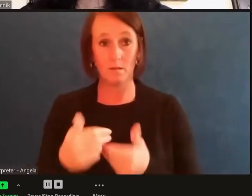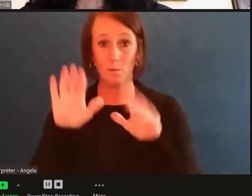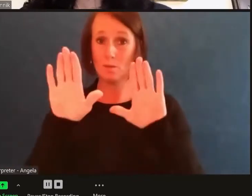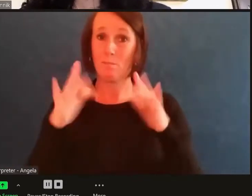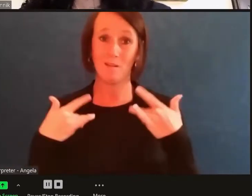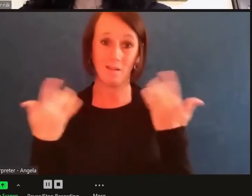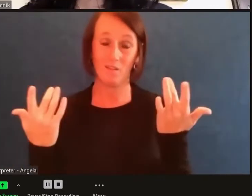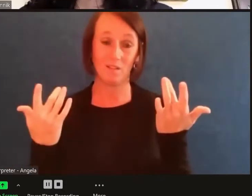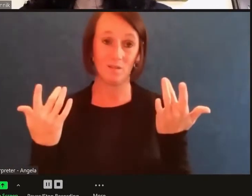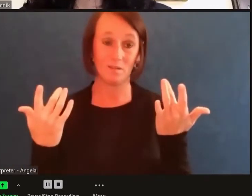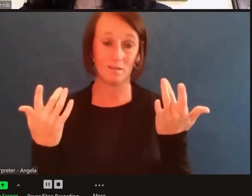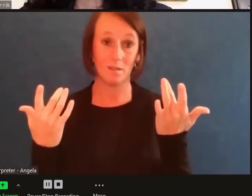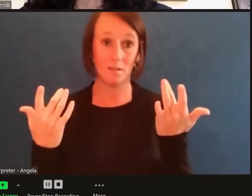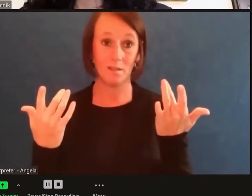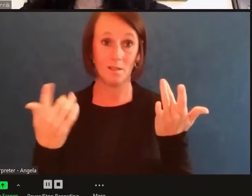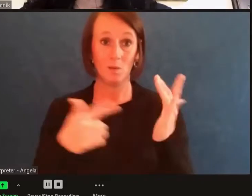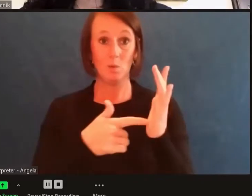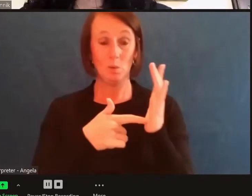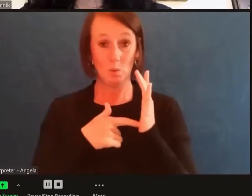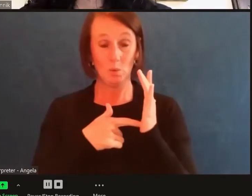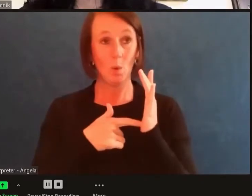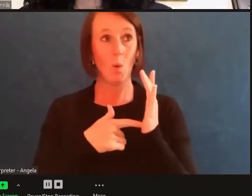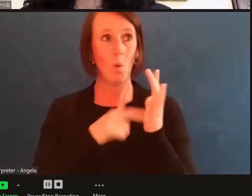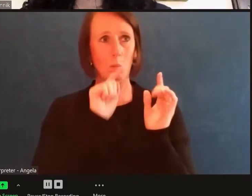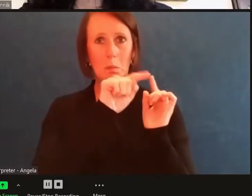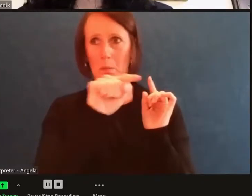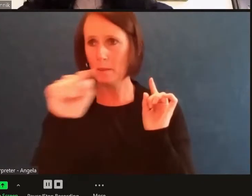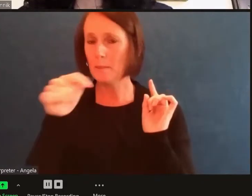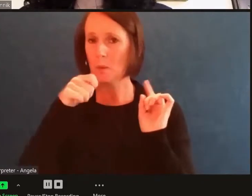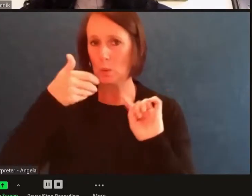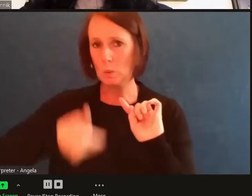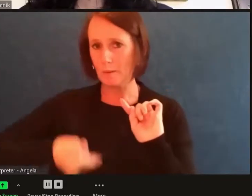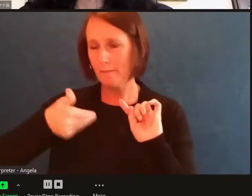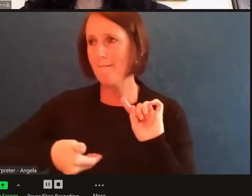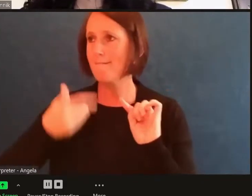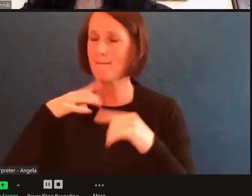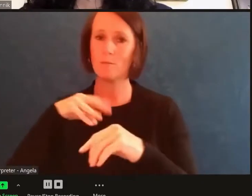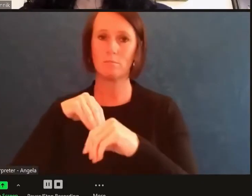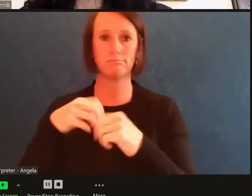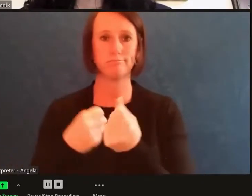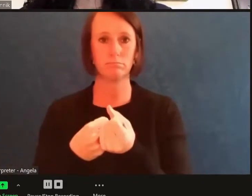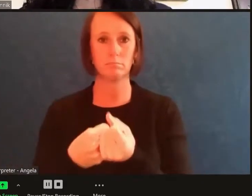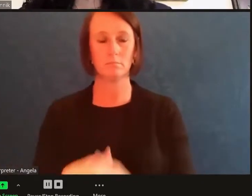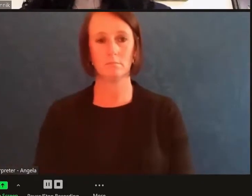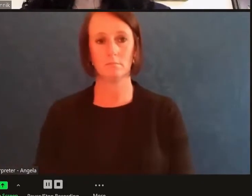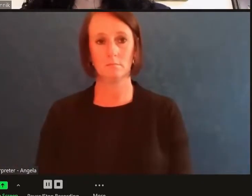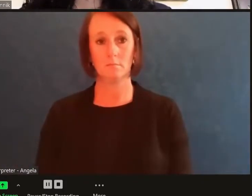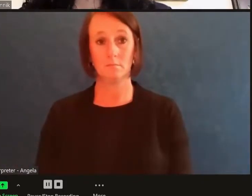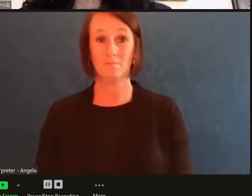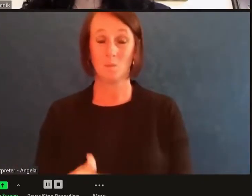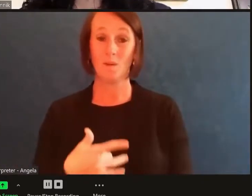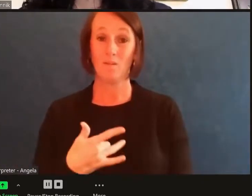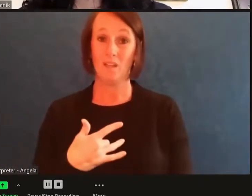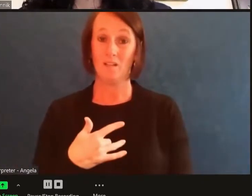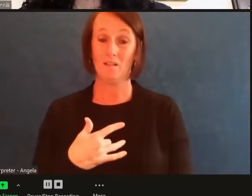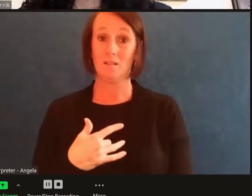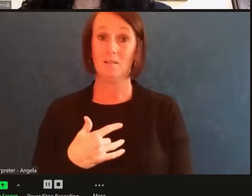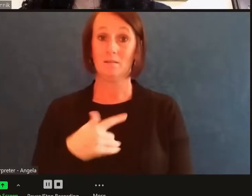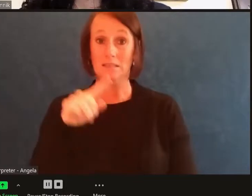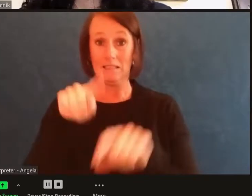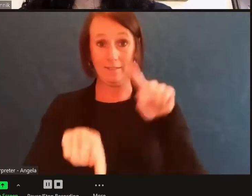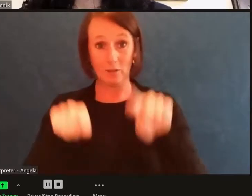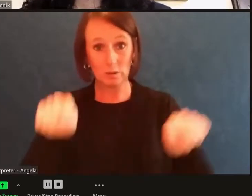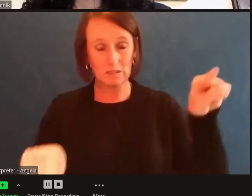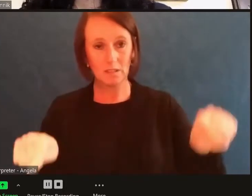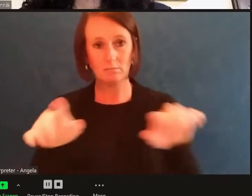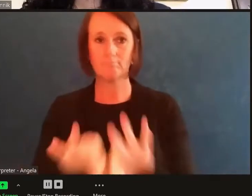it represented the different facets of who we are. We believe in diverse voices in this country, and we believe we